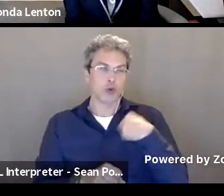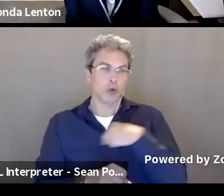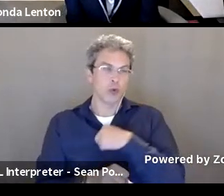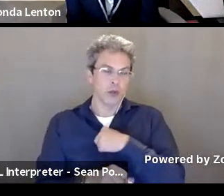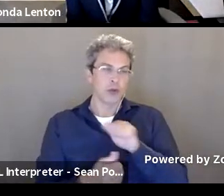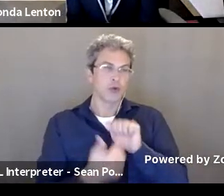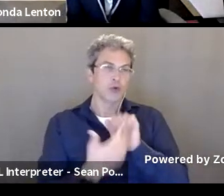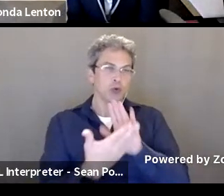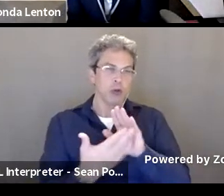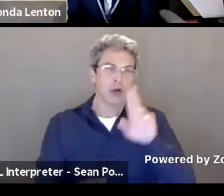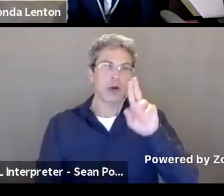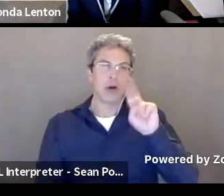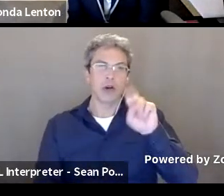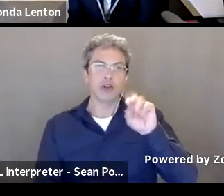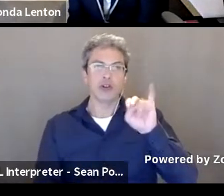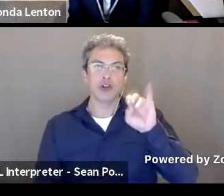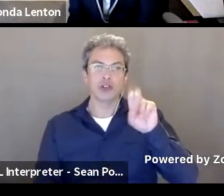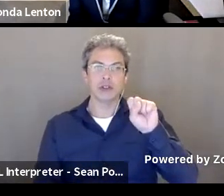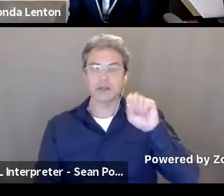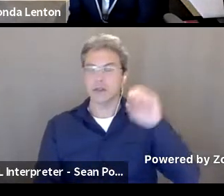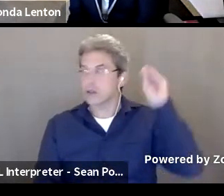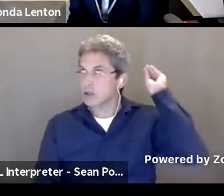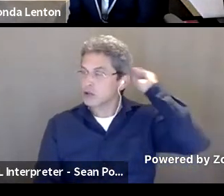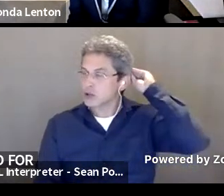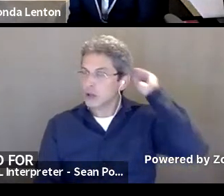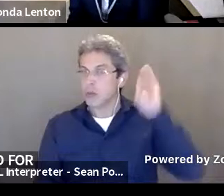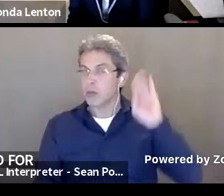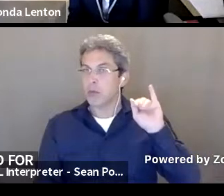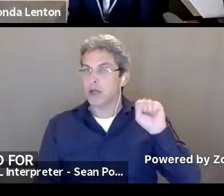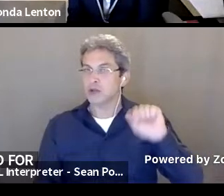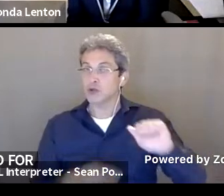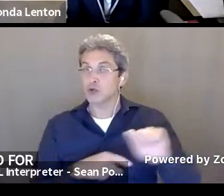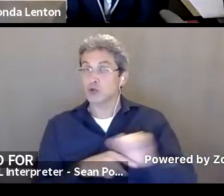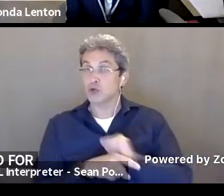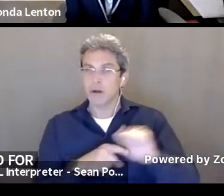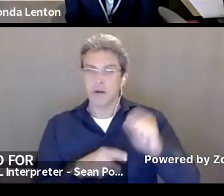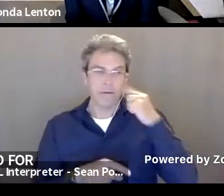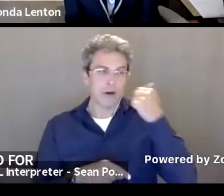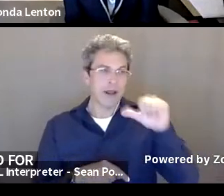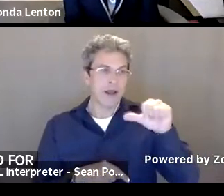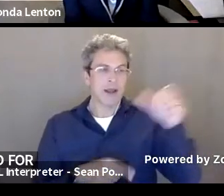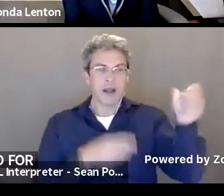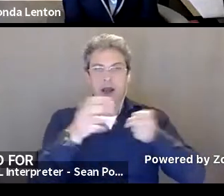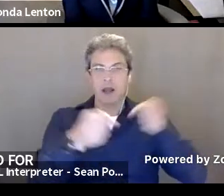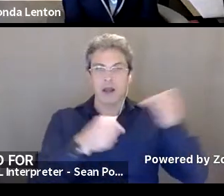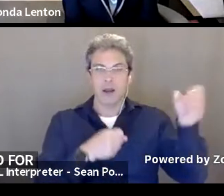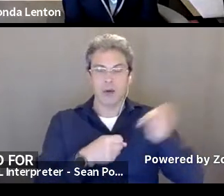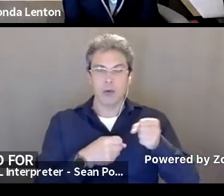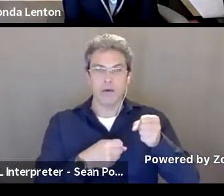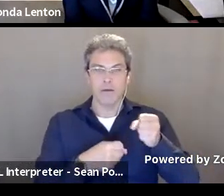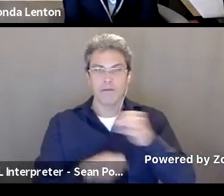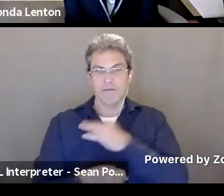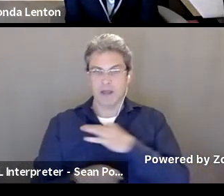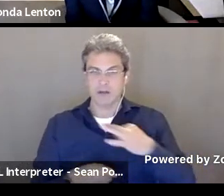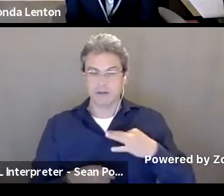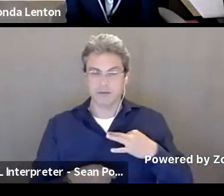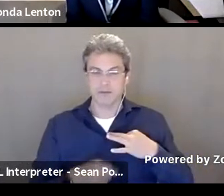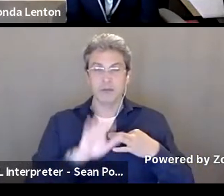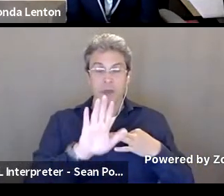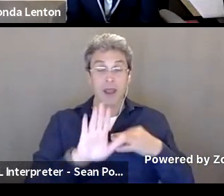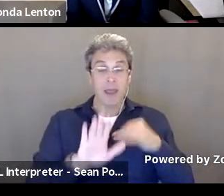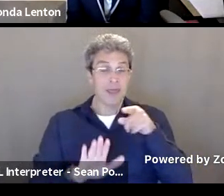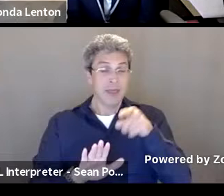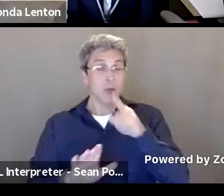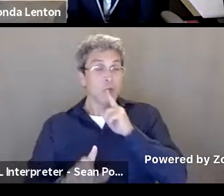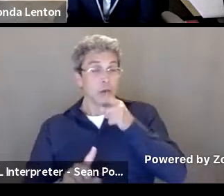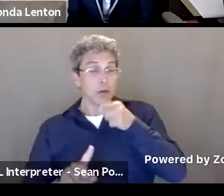all faculty hires. Now, I know the question was relative to staff hires, so I also wanted to